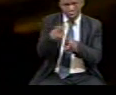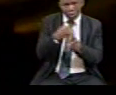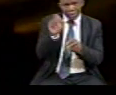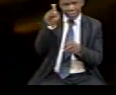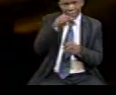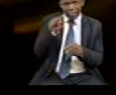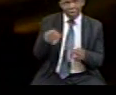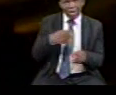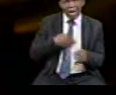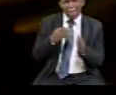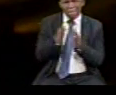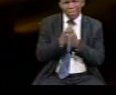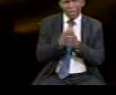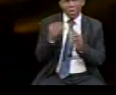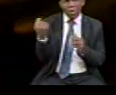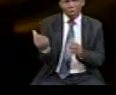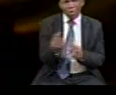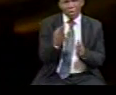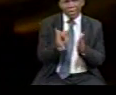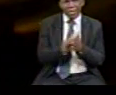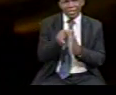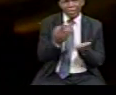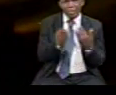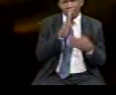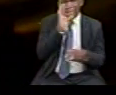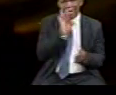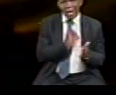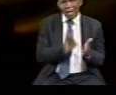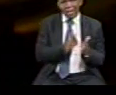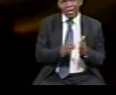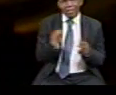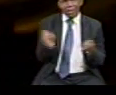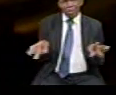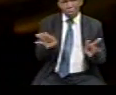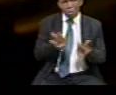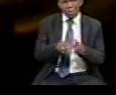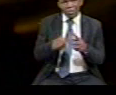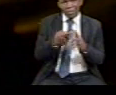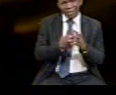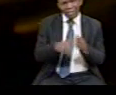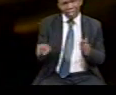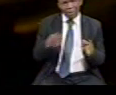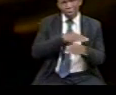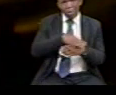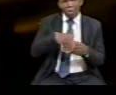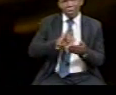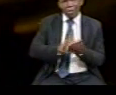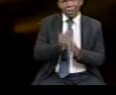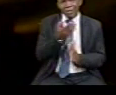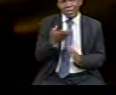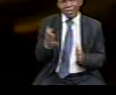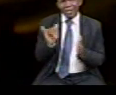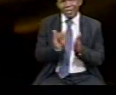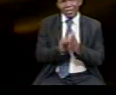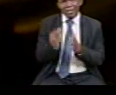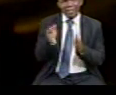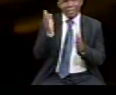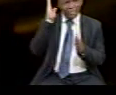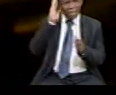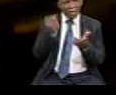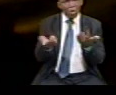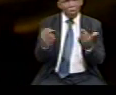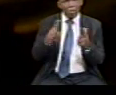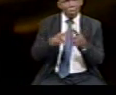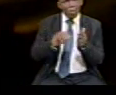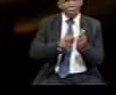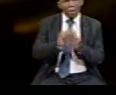be accounted worthy to escape all these things, and that shall come to pass, and to stand before the